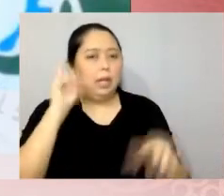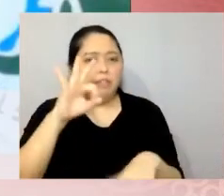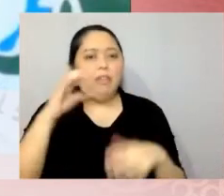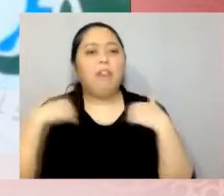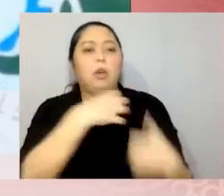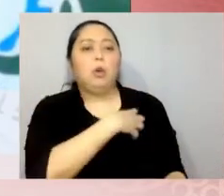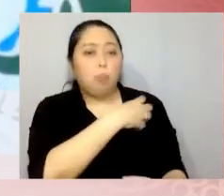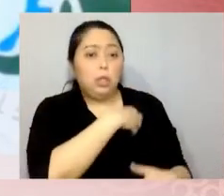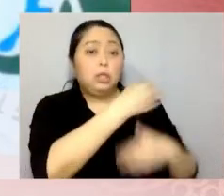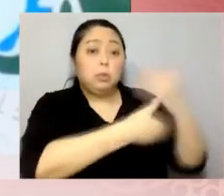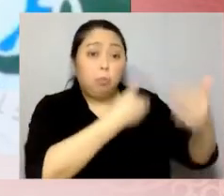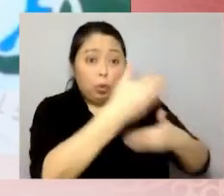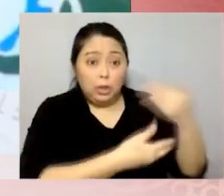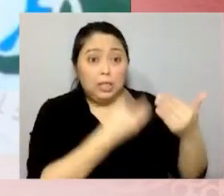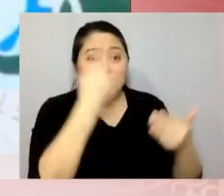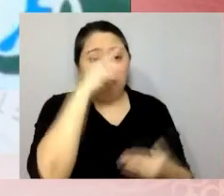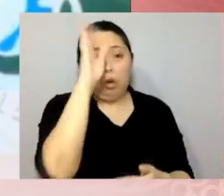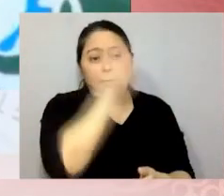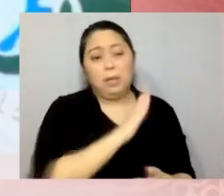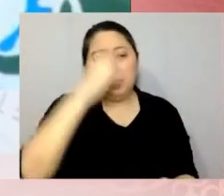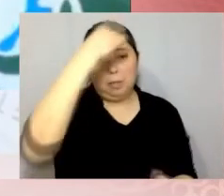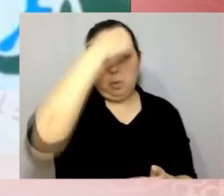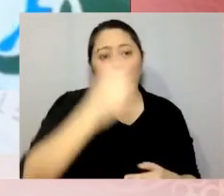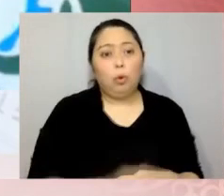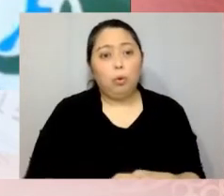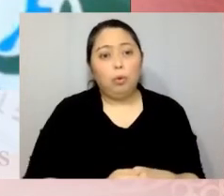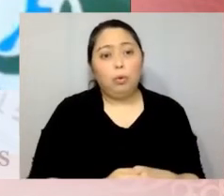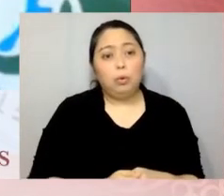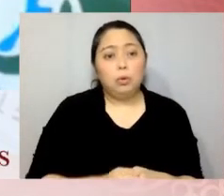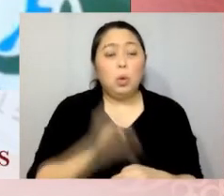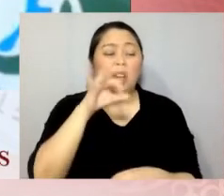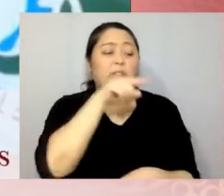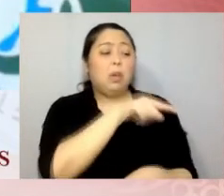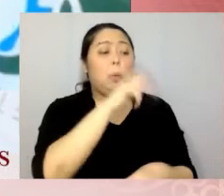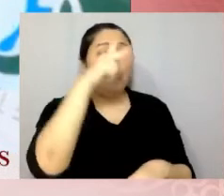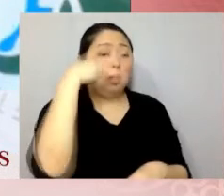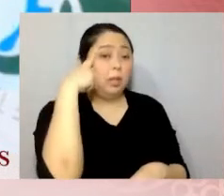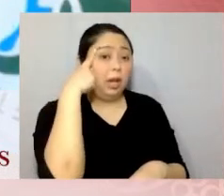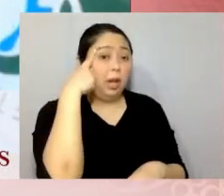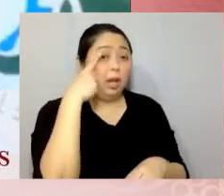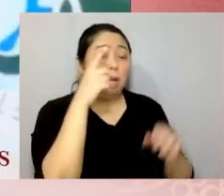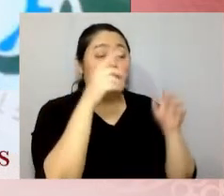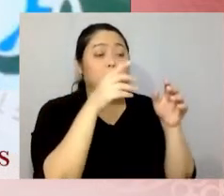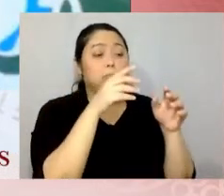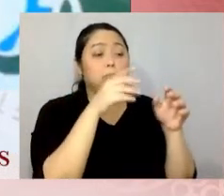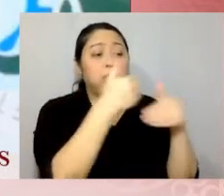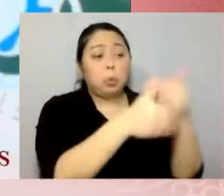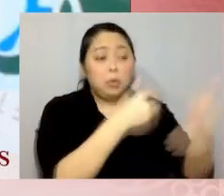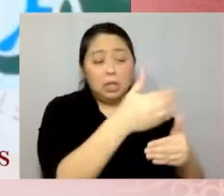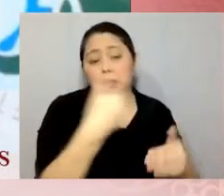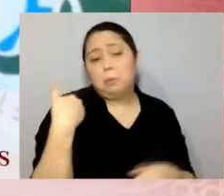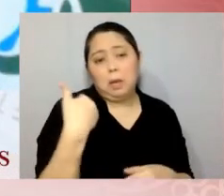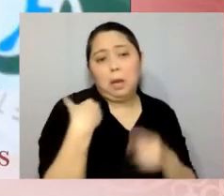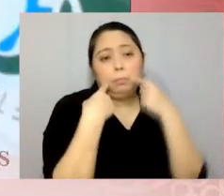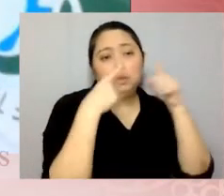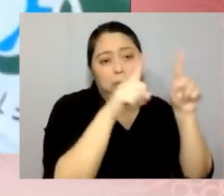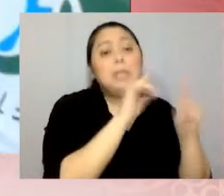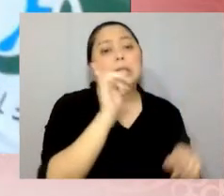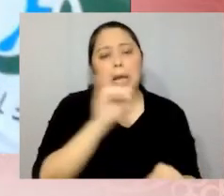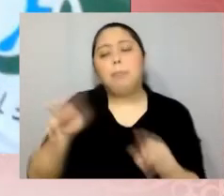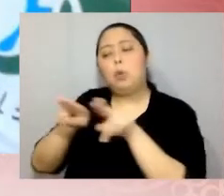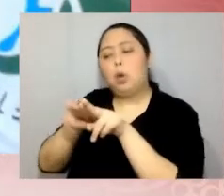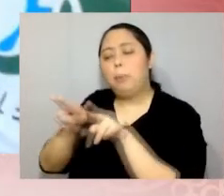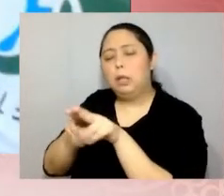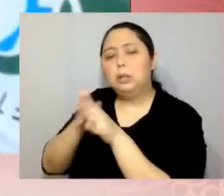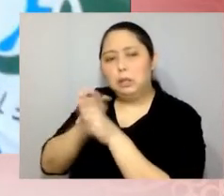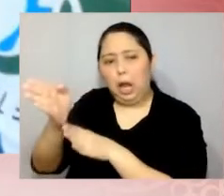normalization track, may 4 aspects po yun. Number one is the security aspect, and it is highlighted by the